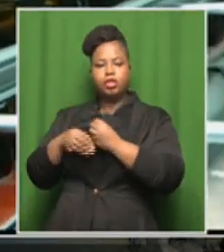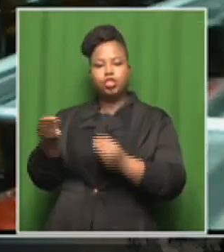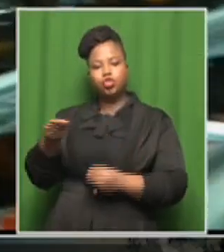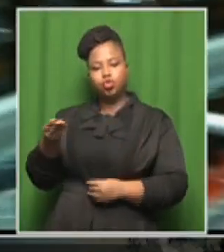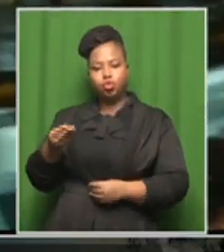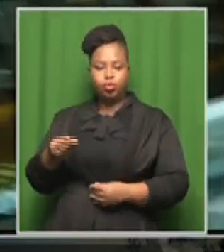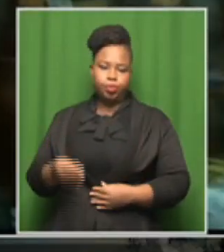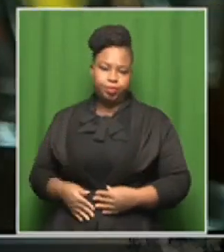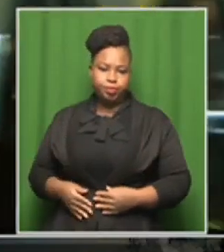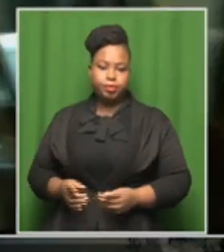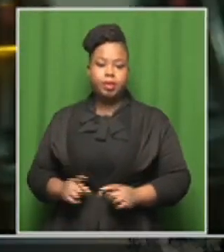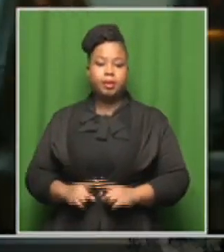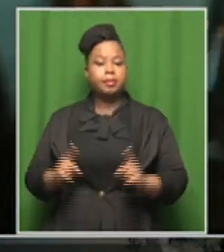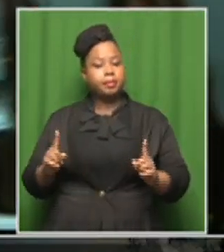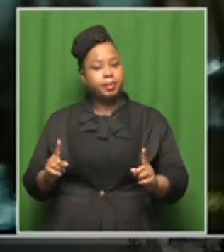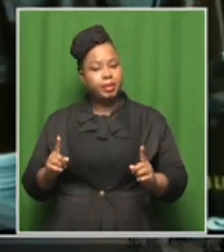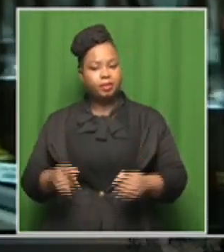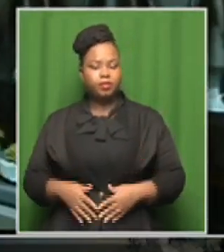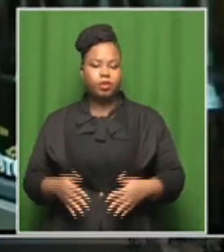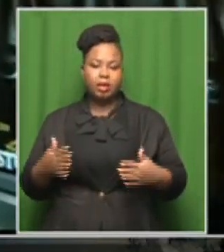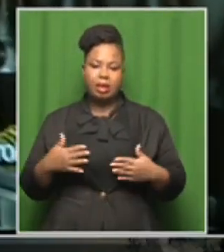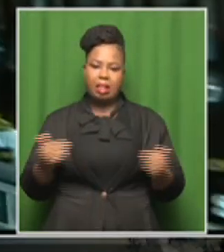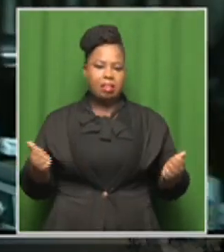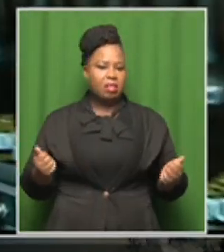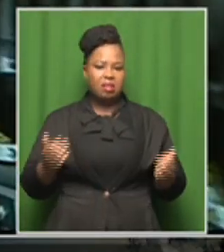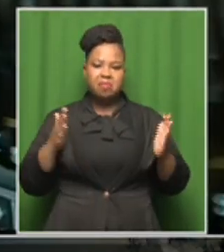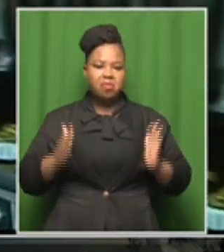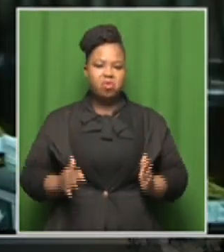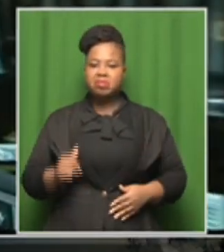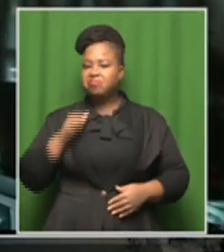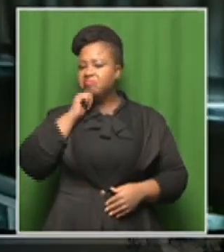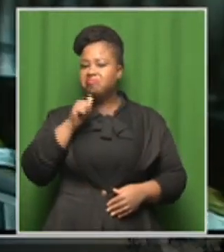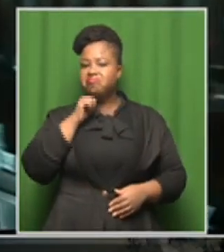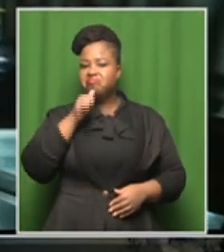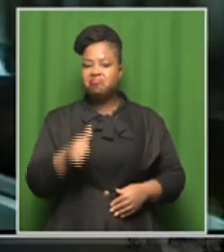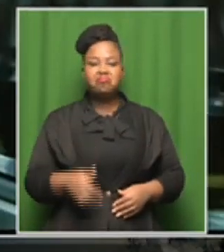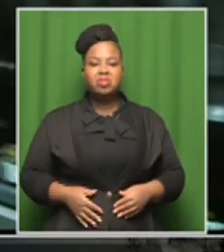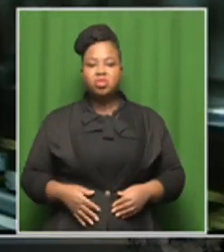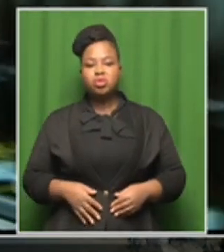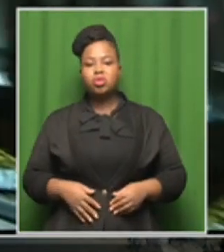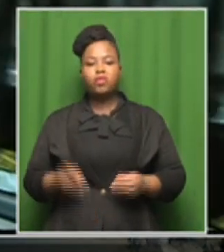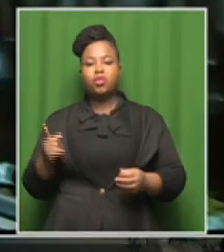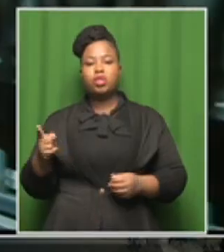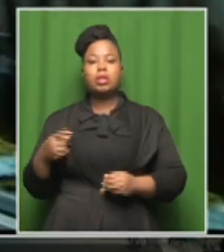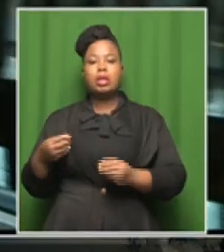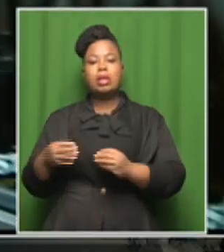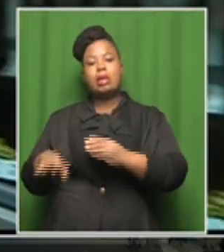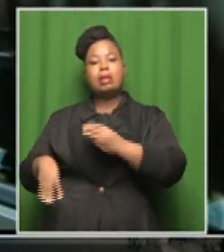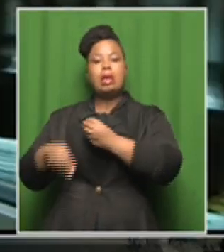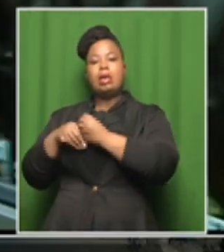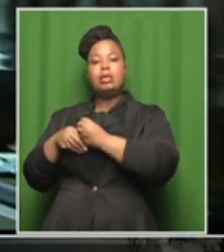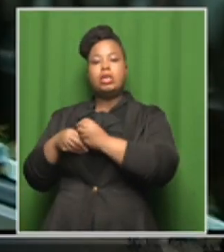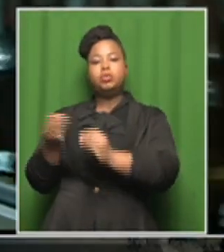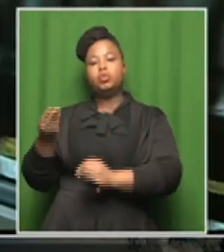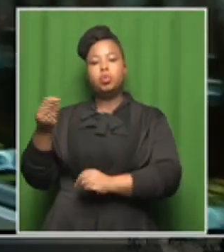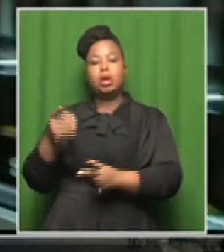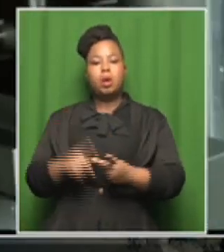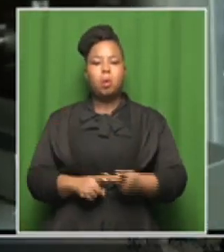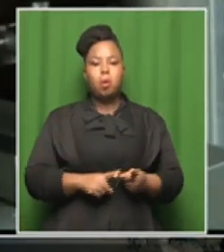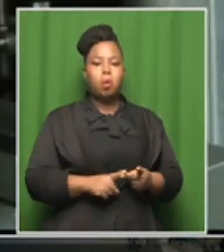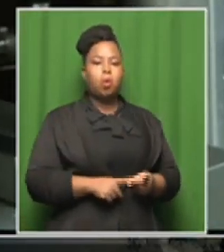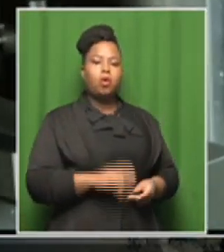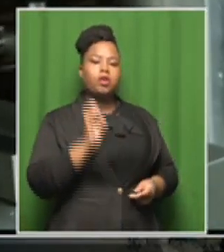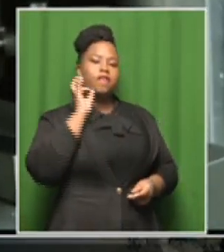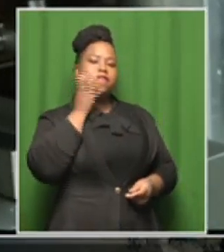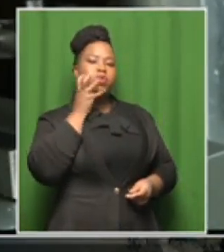content. However, when it comes to health, the body doesn't care whether the sugar is coming from the fruits or it's coming from sugar cane